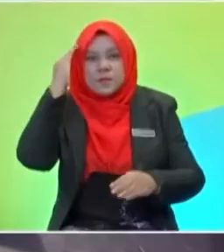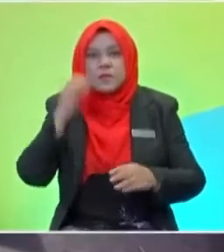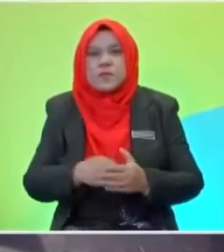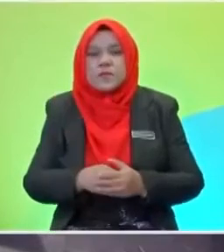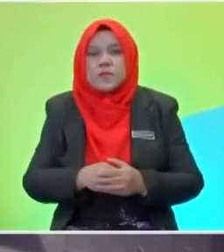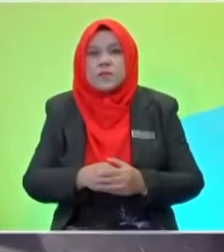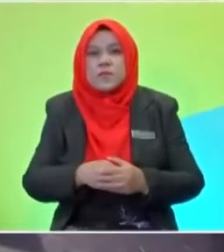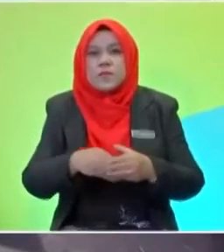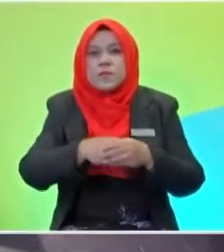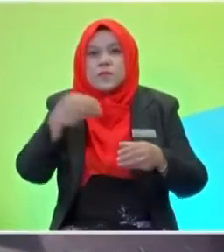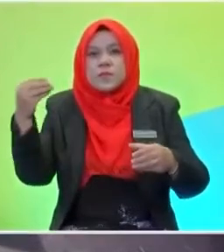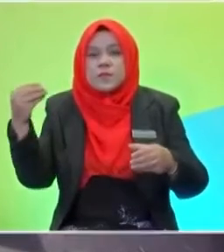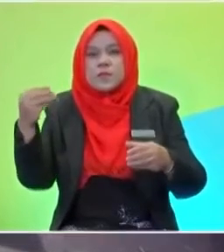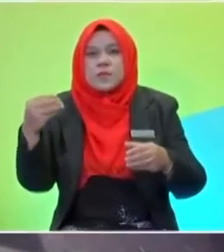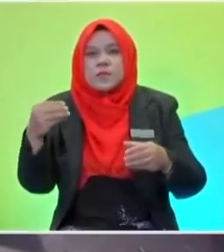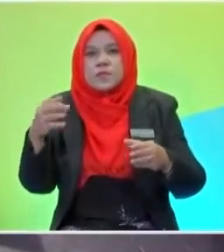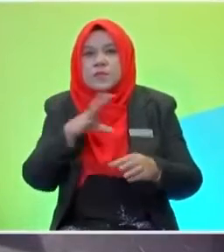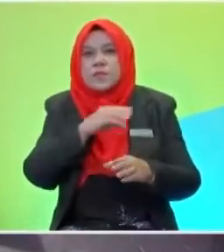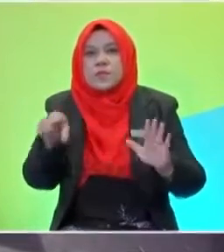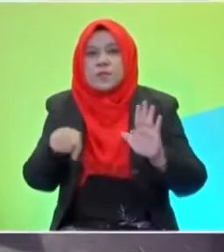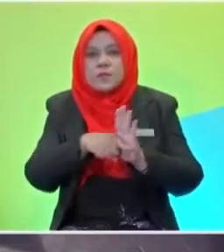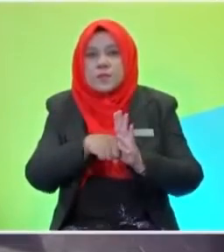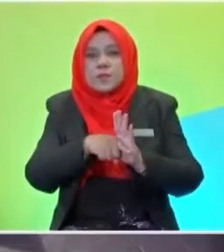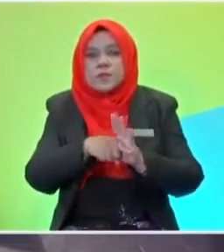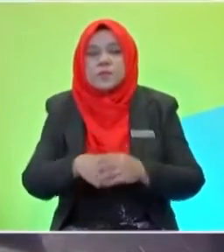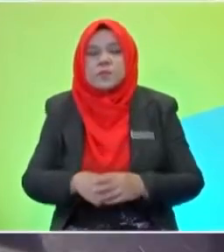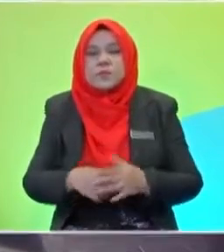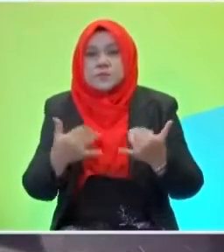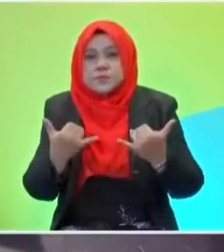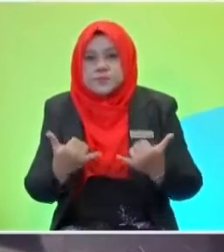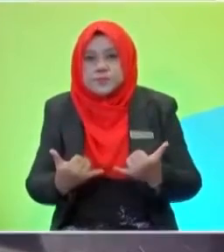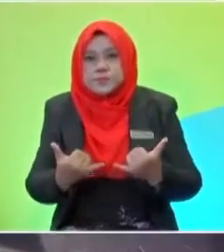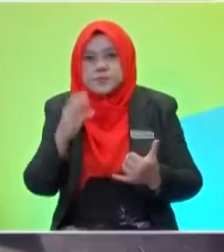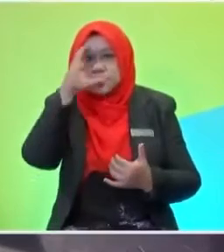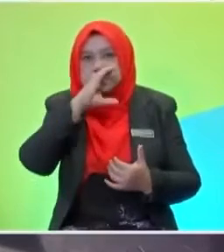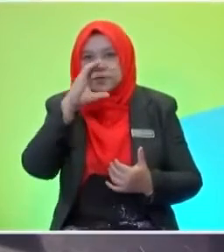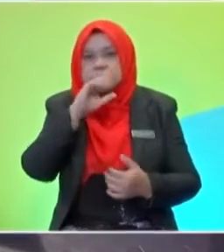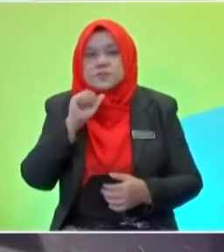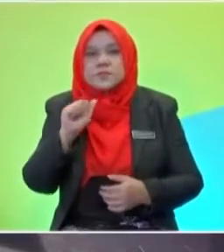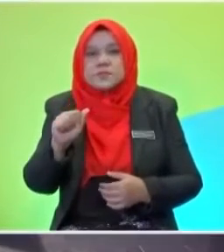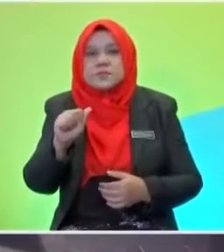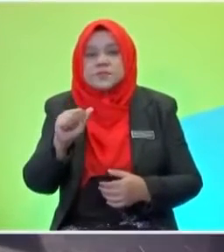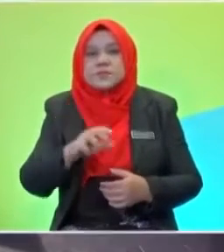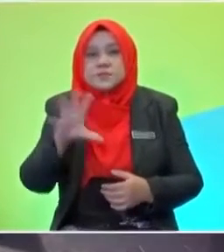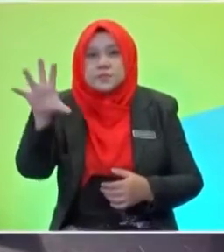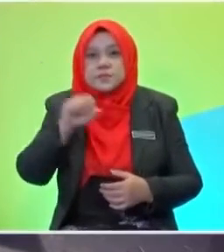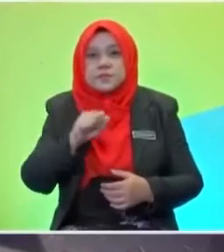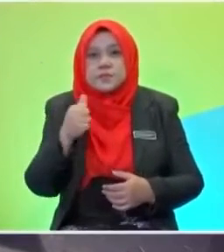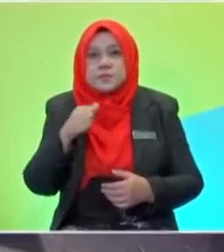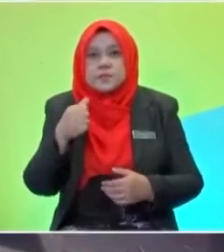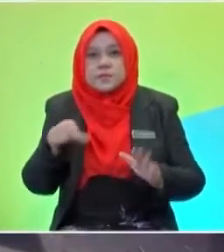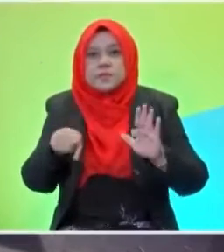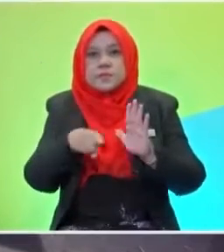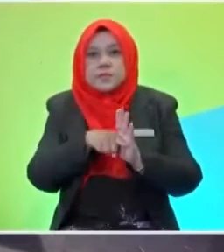answer and minus all the numbers there. Okay. So in this case, to find A, you have to take 10 and